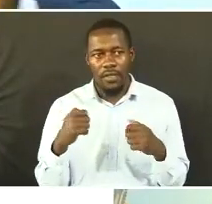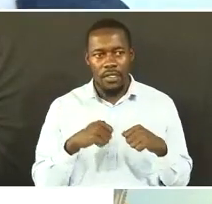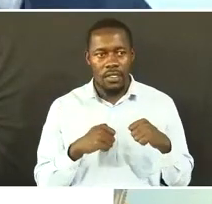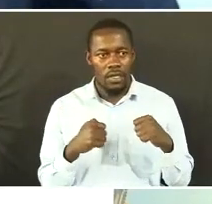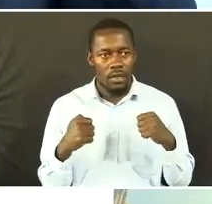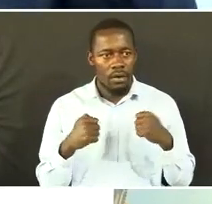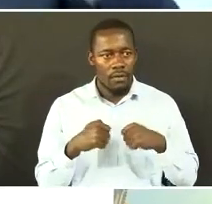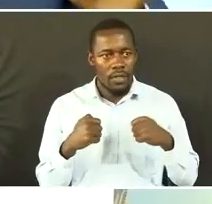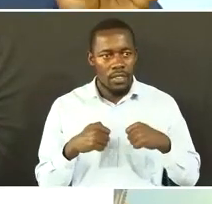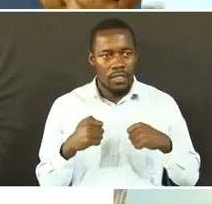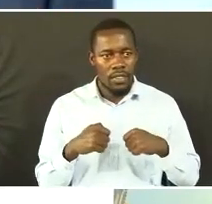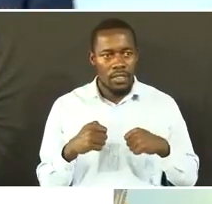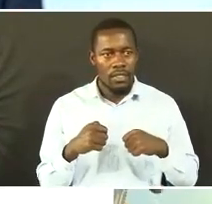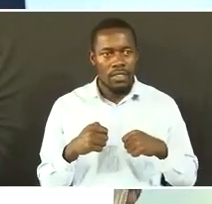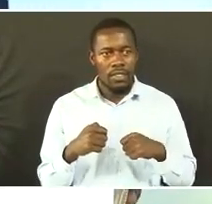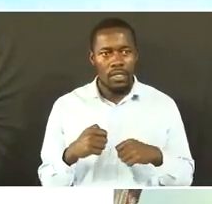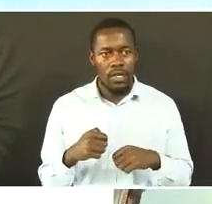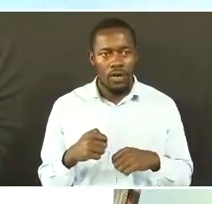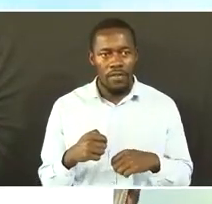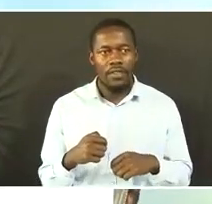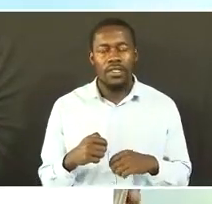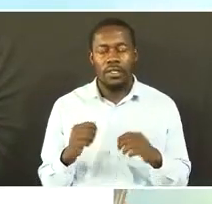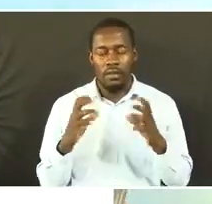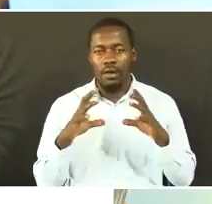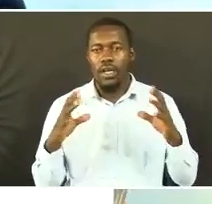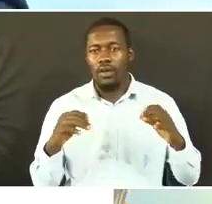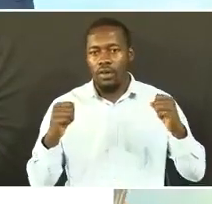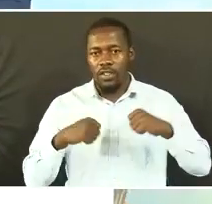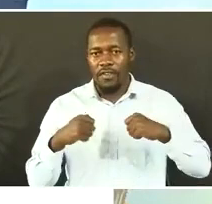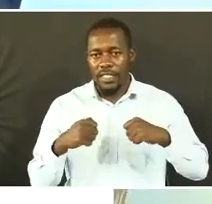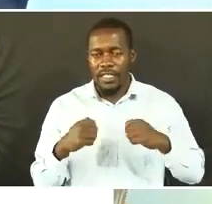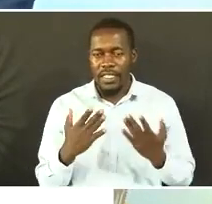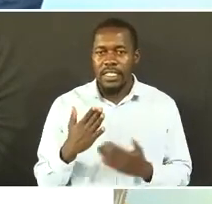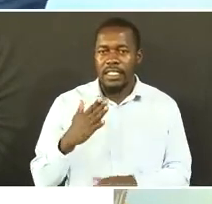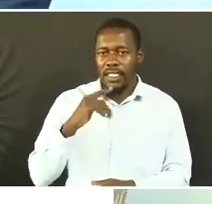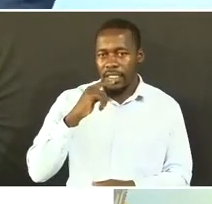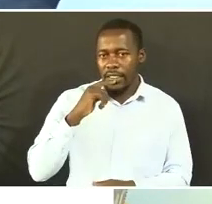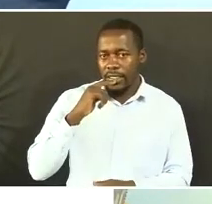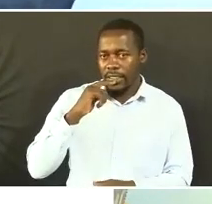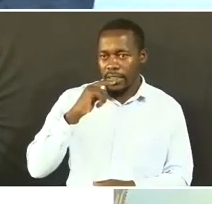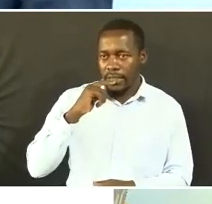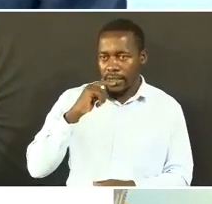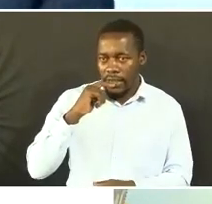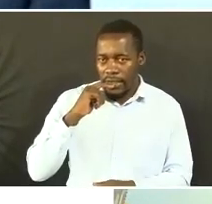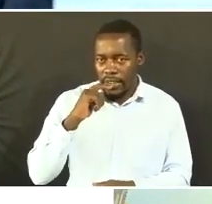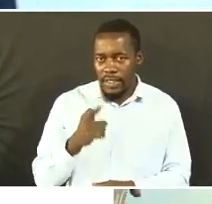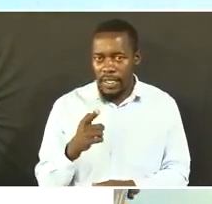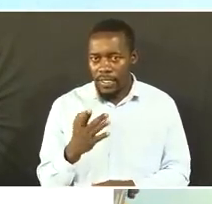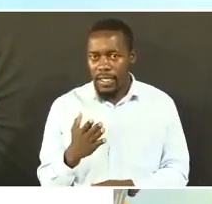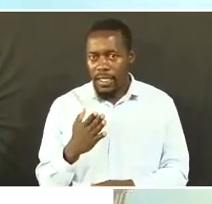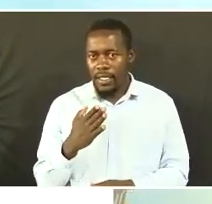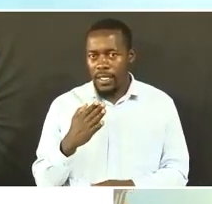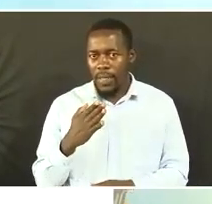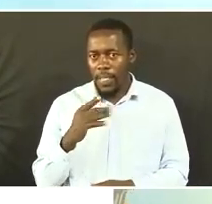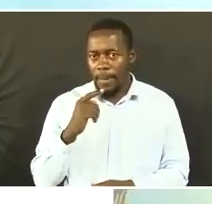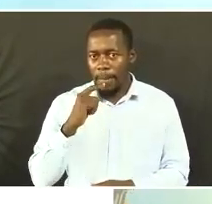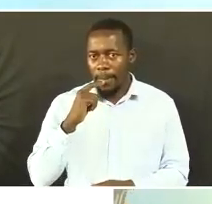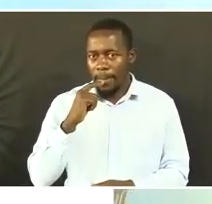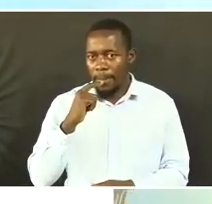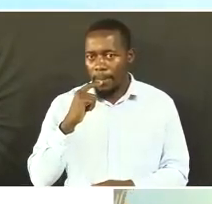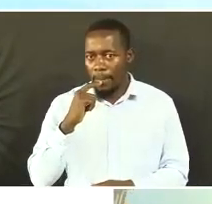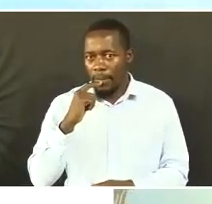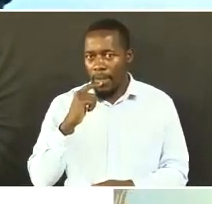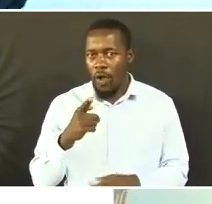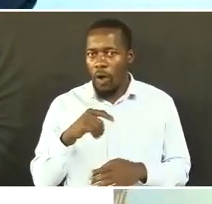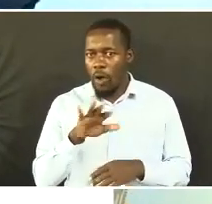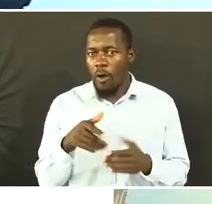fashioned messages from the passages of the Bible, but it remains ever exhaustless. I hope today